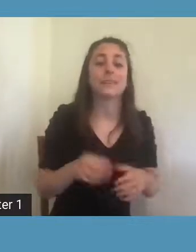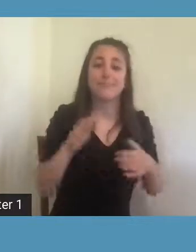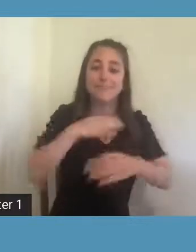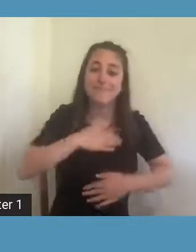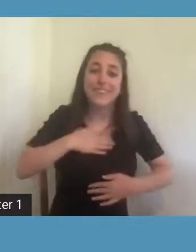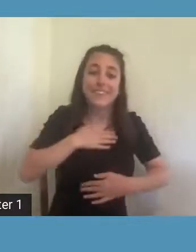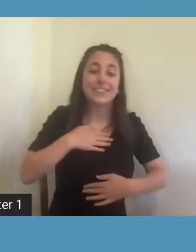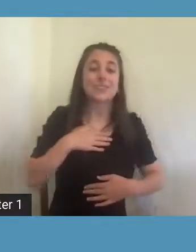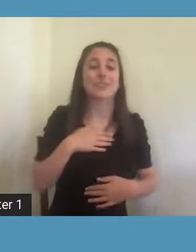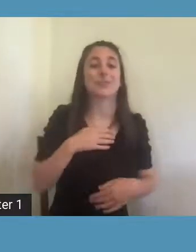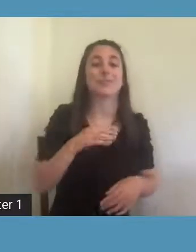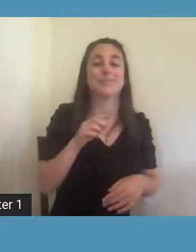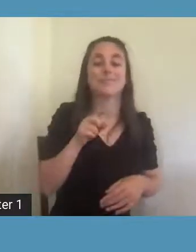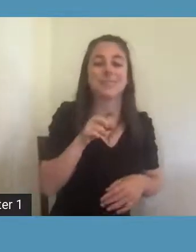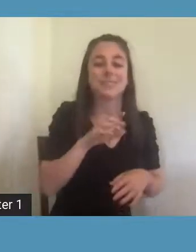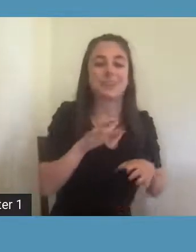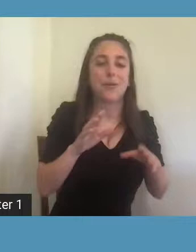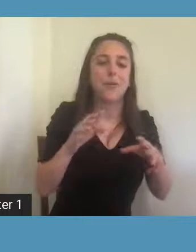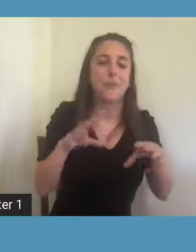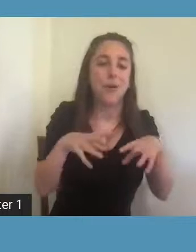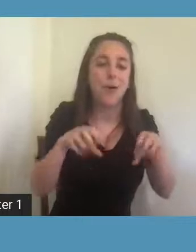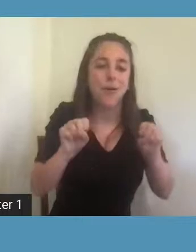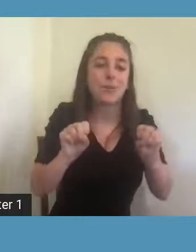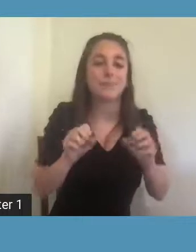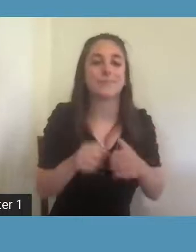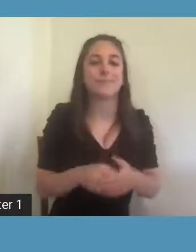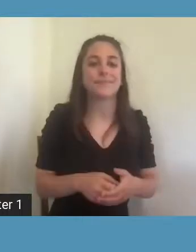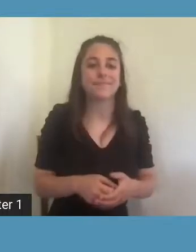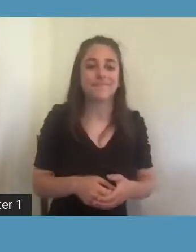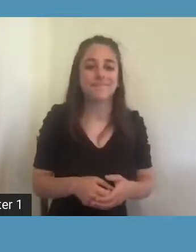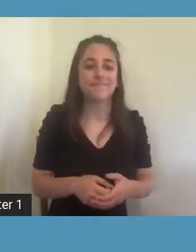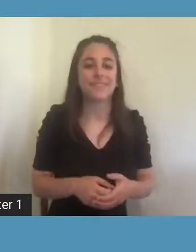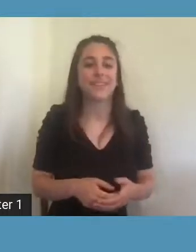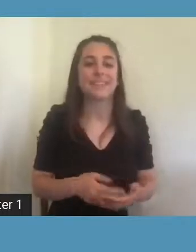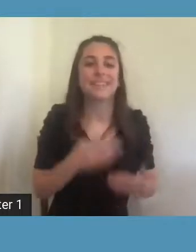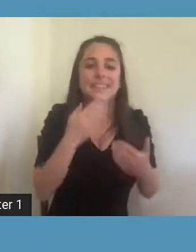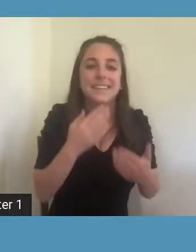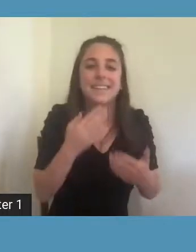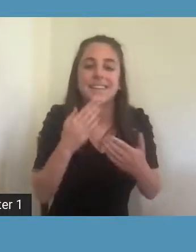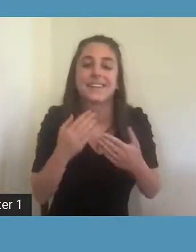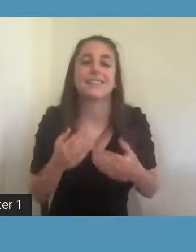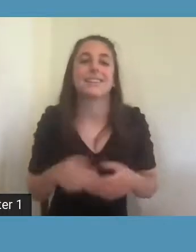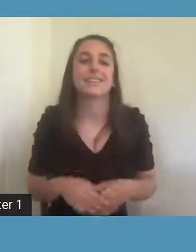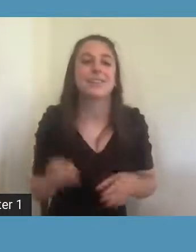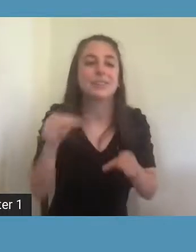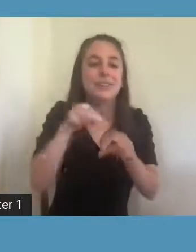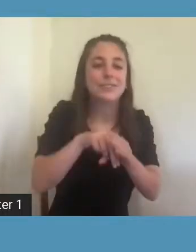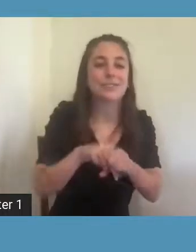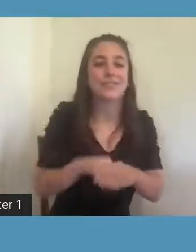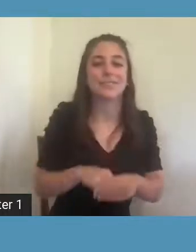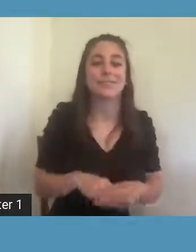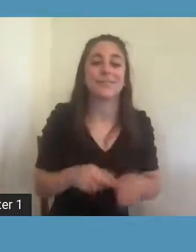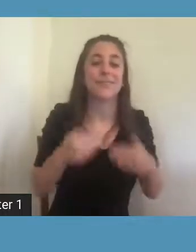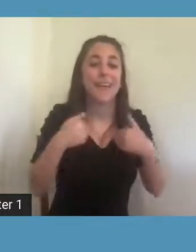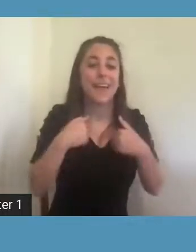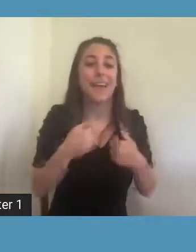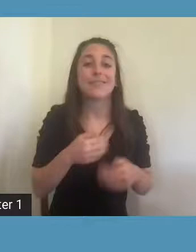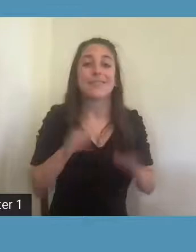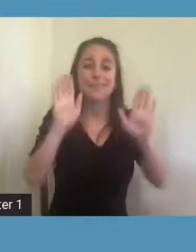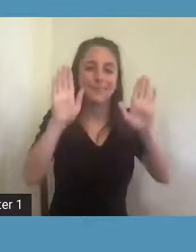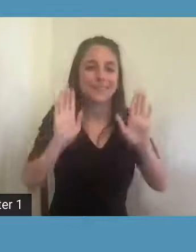seeing you again next week. And thank you all for attending today's session. Have a terrific day. Bye.